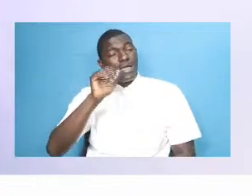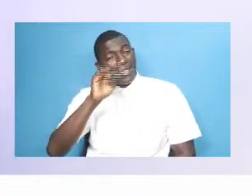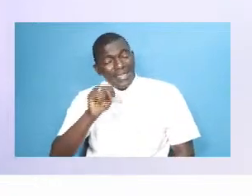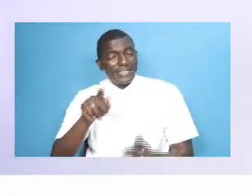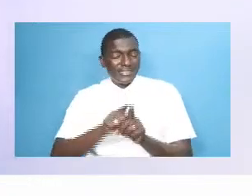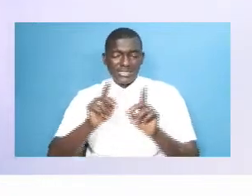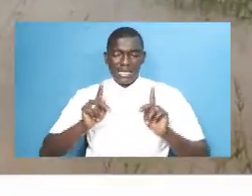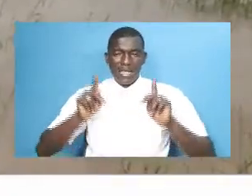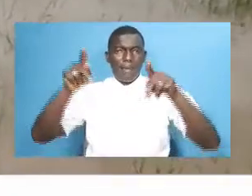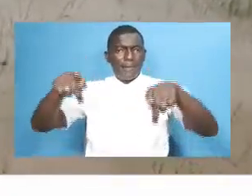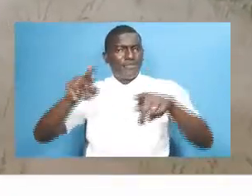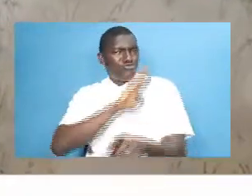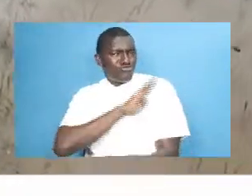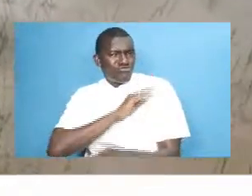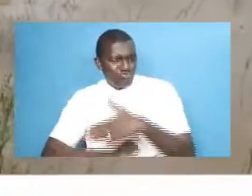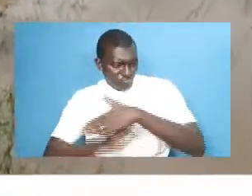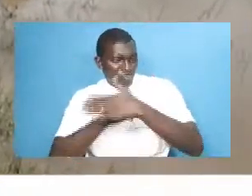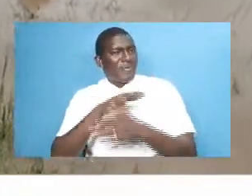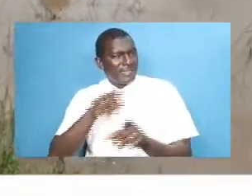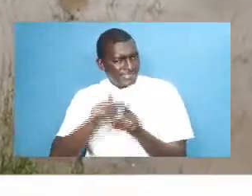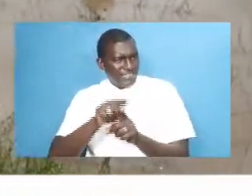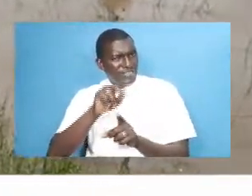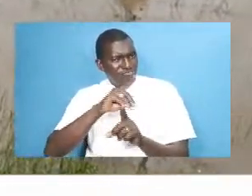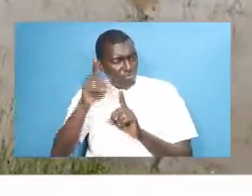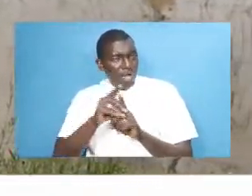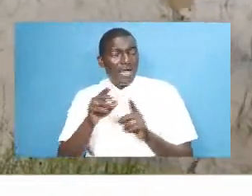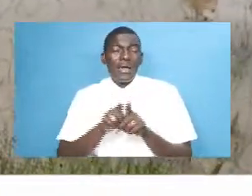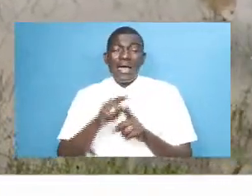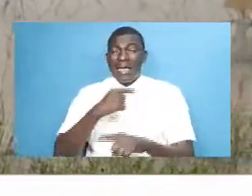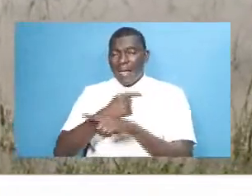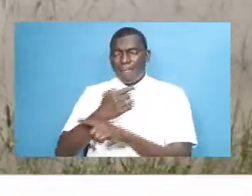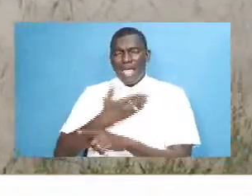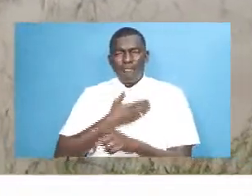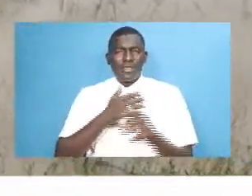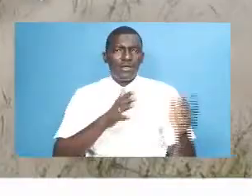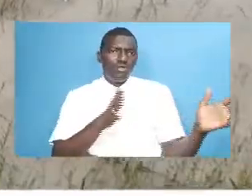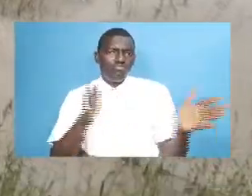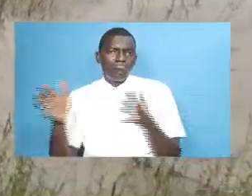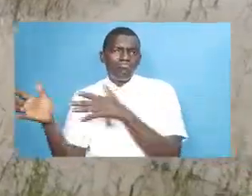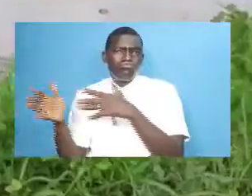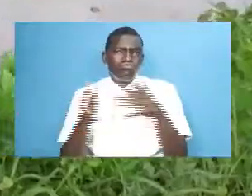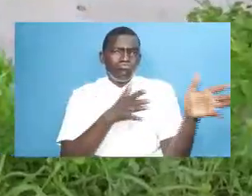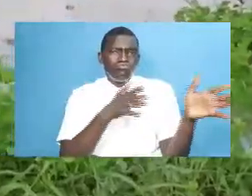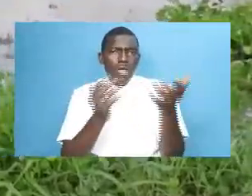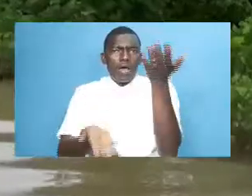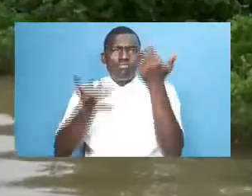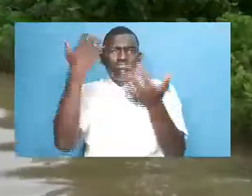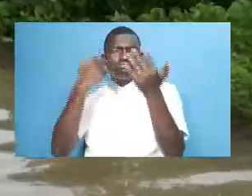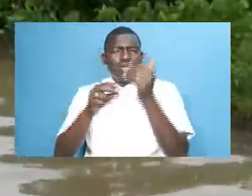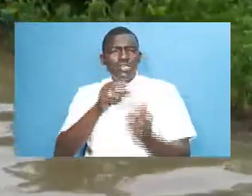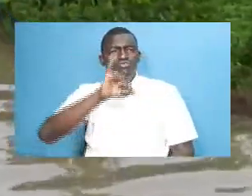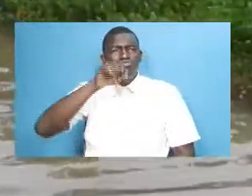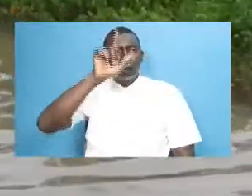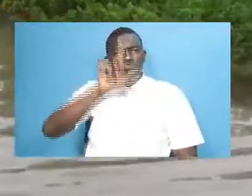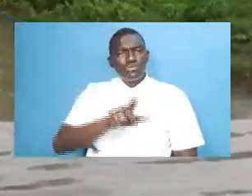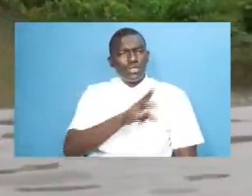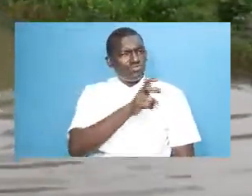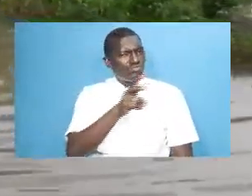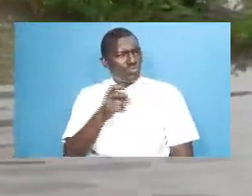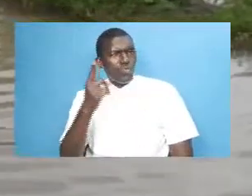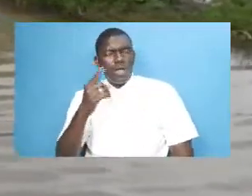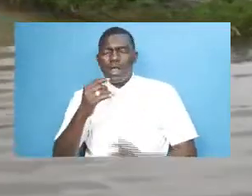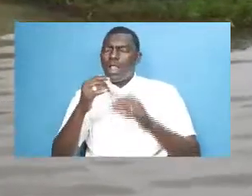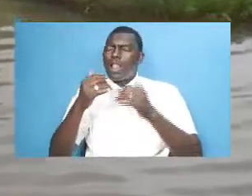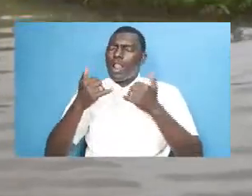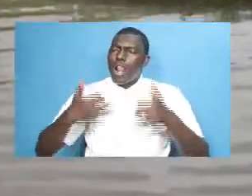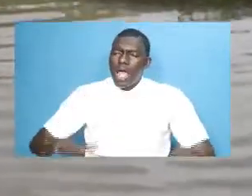flood protection dike. The country was hit by heavy windstorm in July 2021, leading to loss of lives and property across the